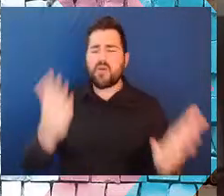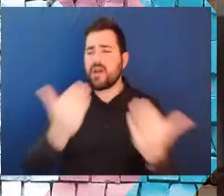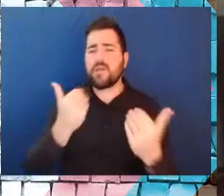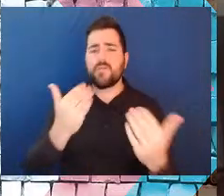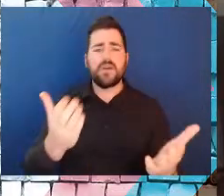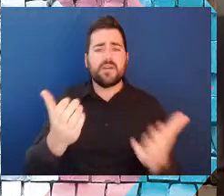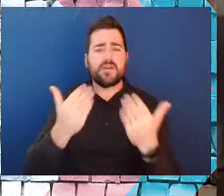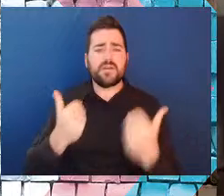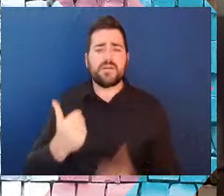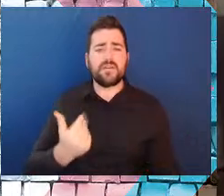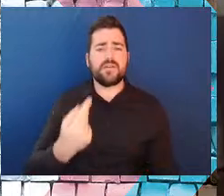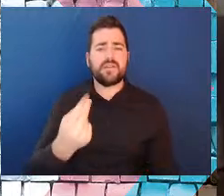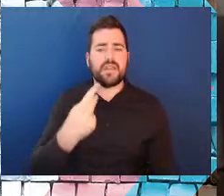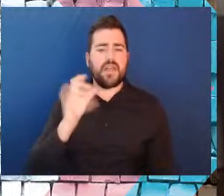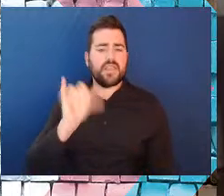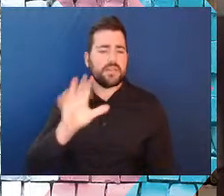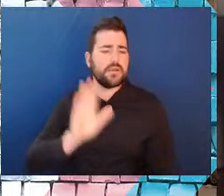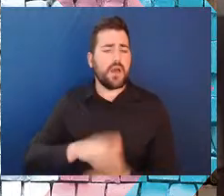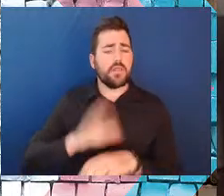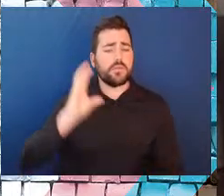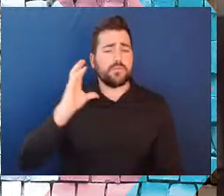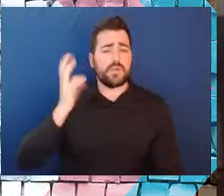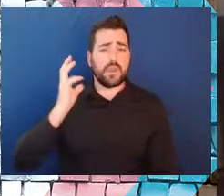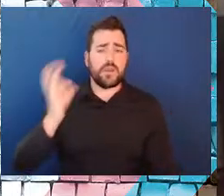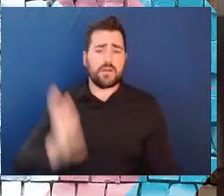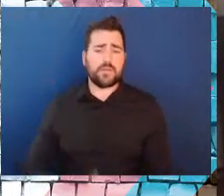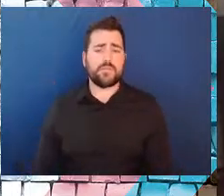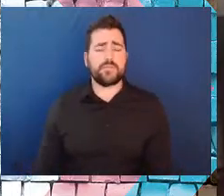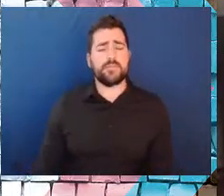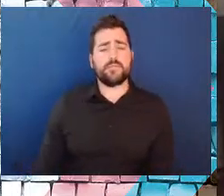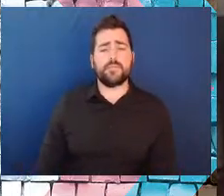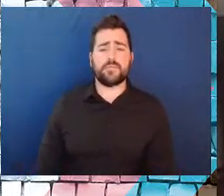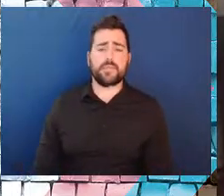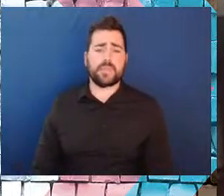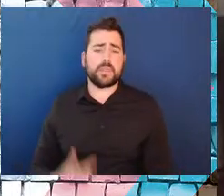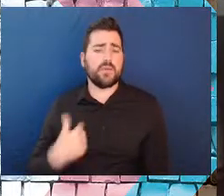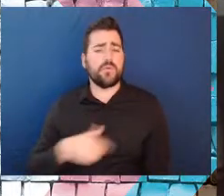We're going to cry.